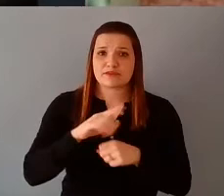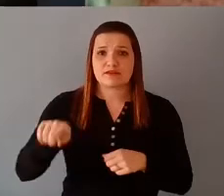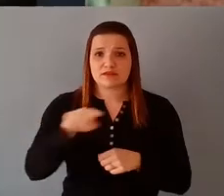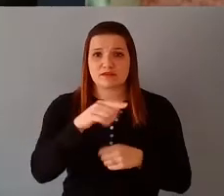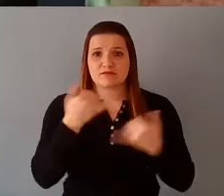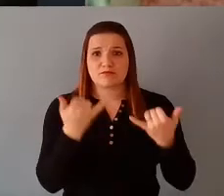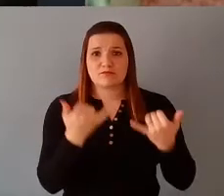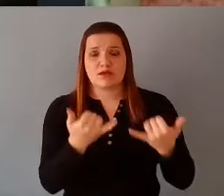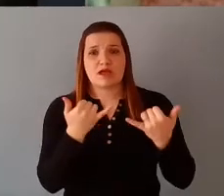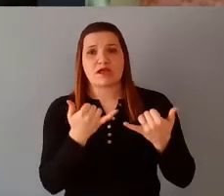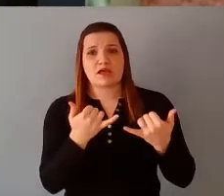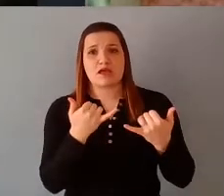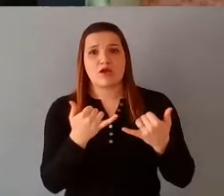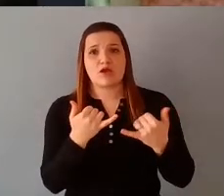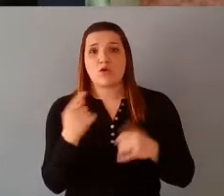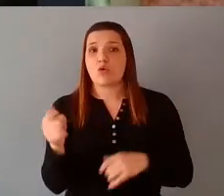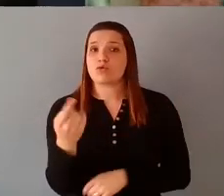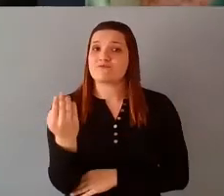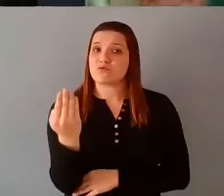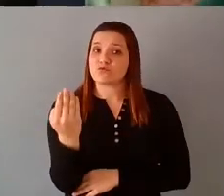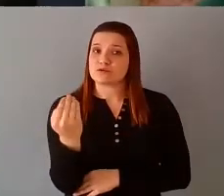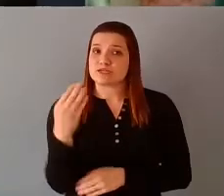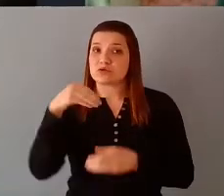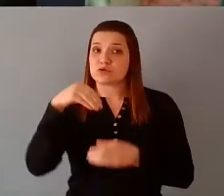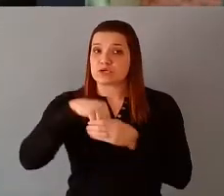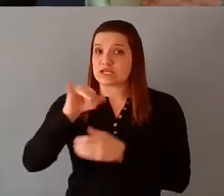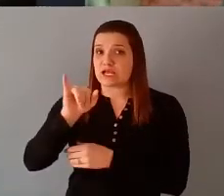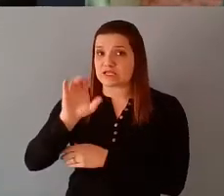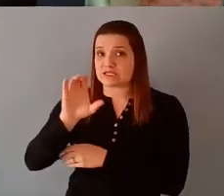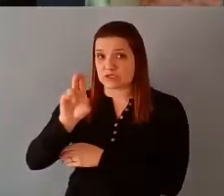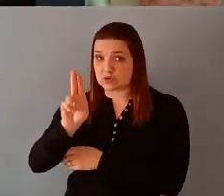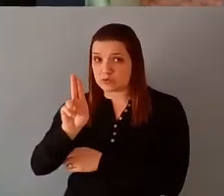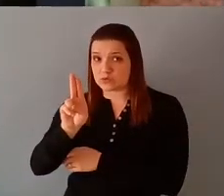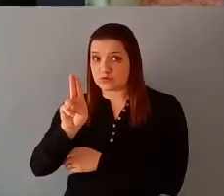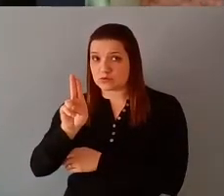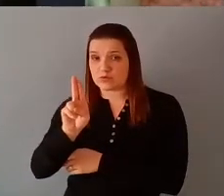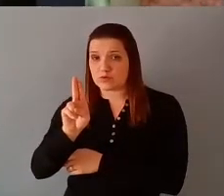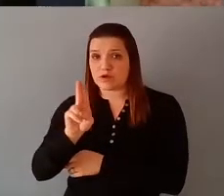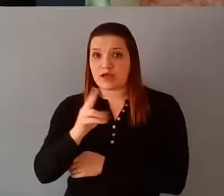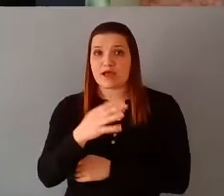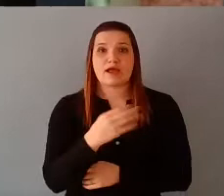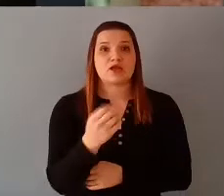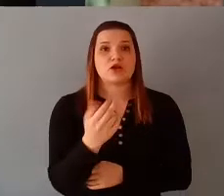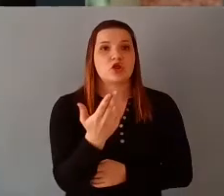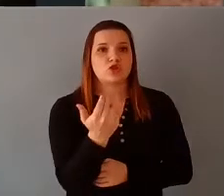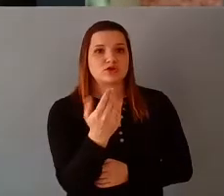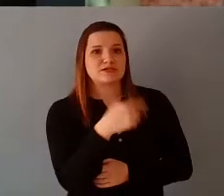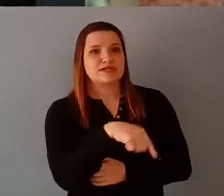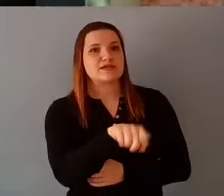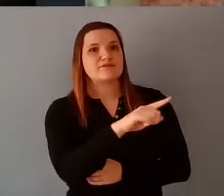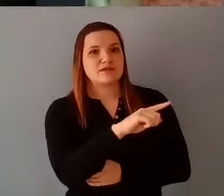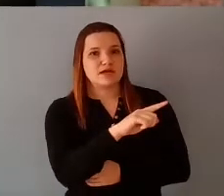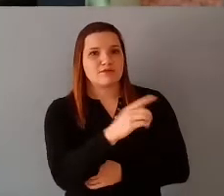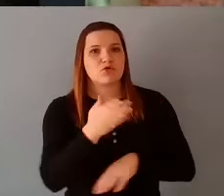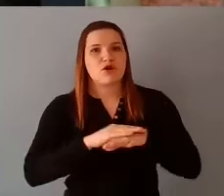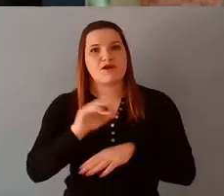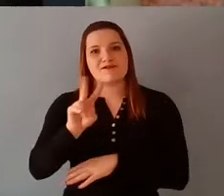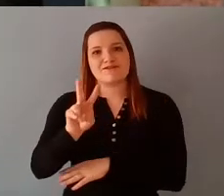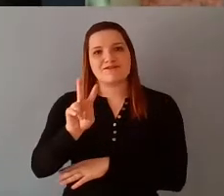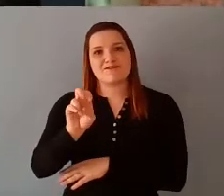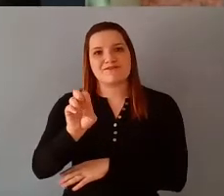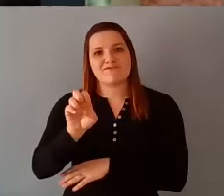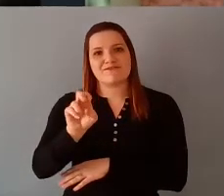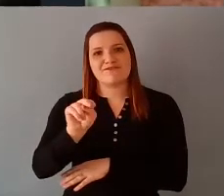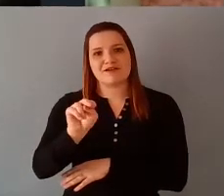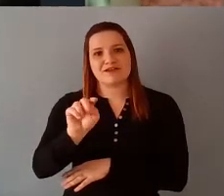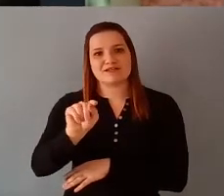only 14 are in the ICU. And 13 of them are on ventilators. We do have one adult patient